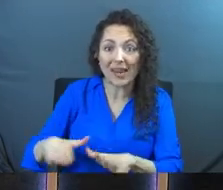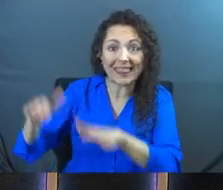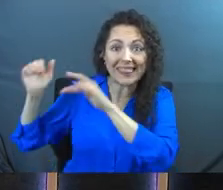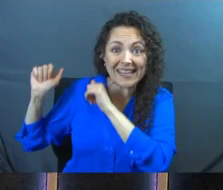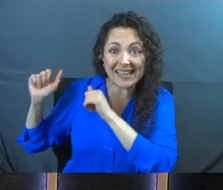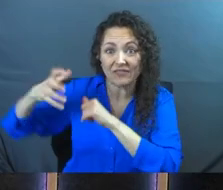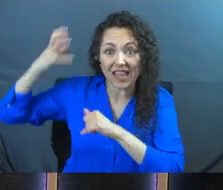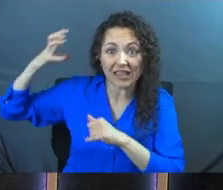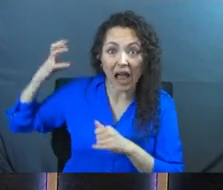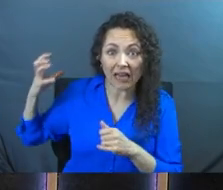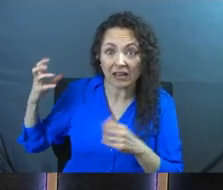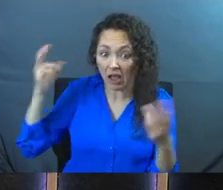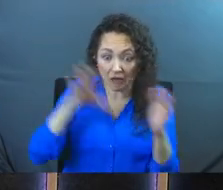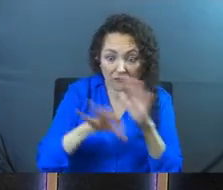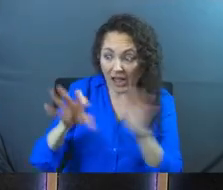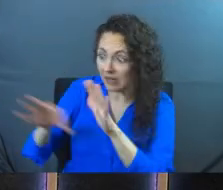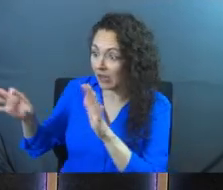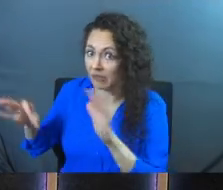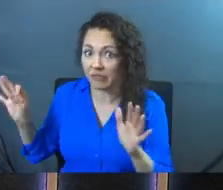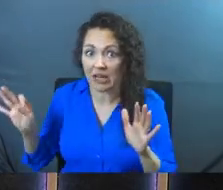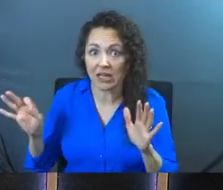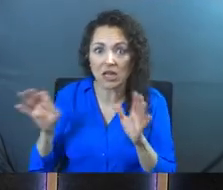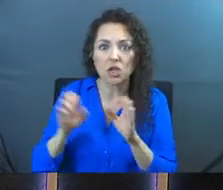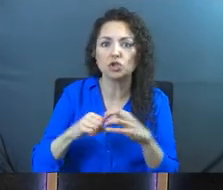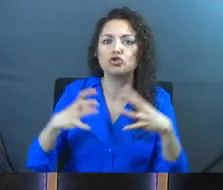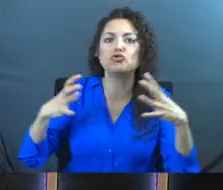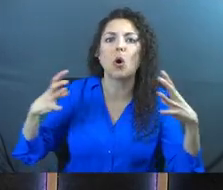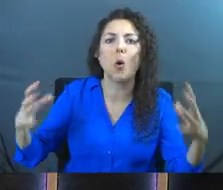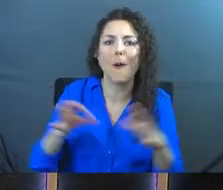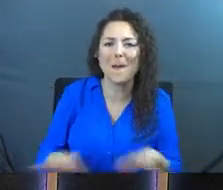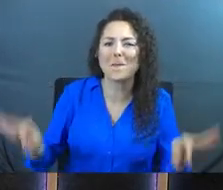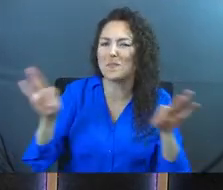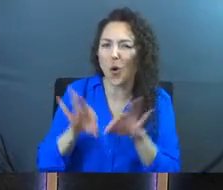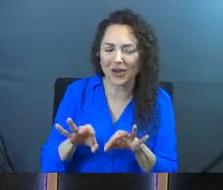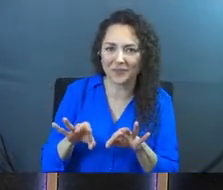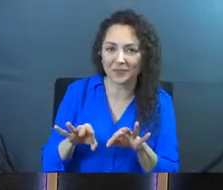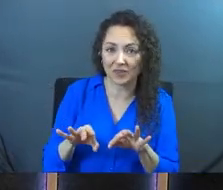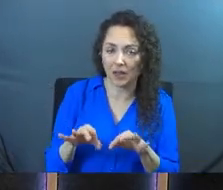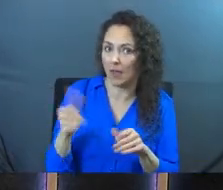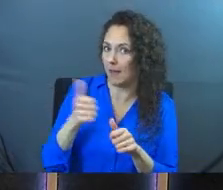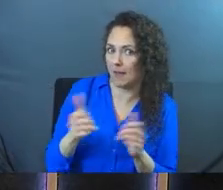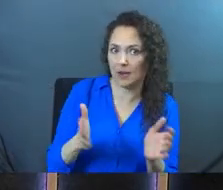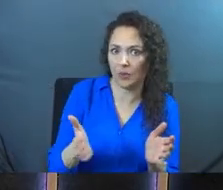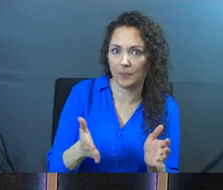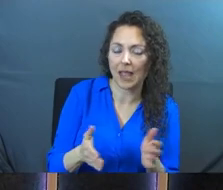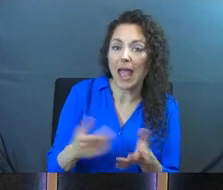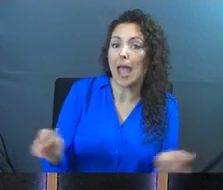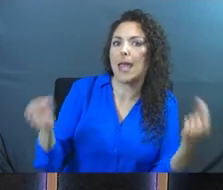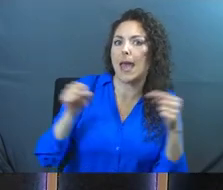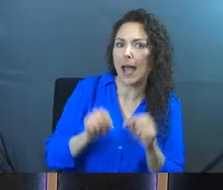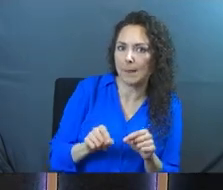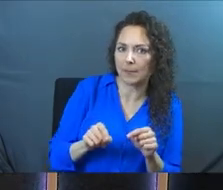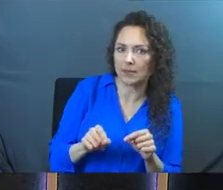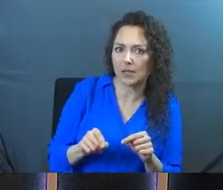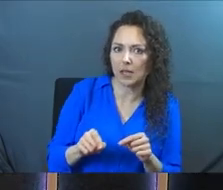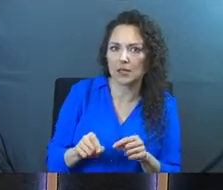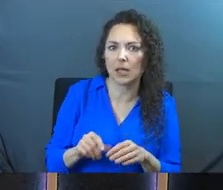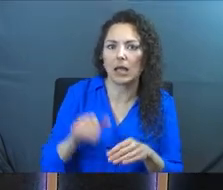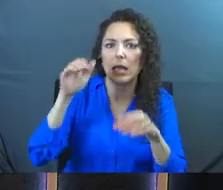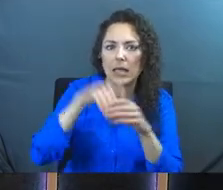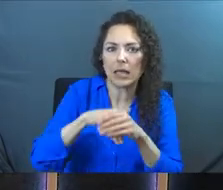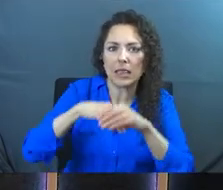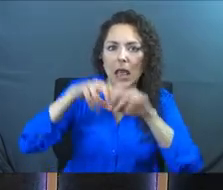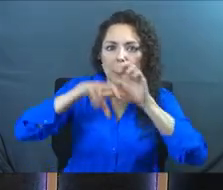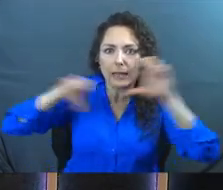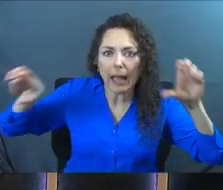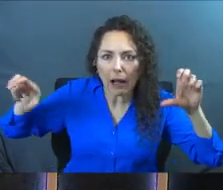thing? So I'm like going places trying to find it because it's absolutely essential. Anyway, but it always sort of happens that it's like stuffed in a couch